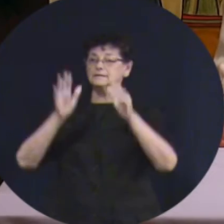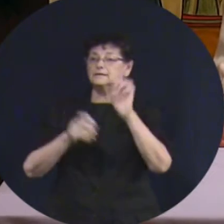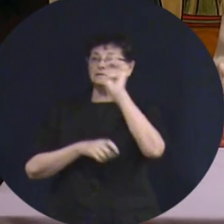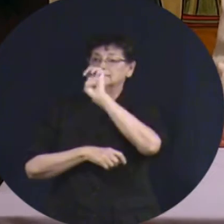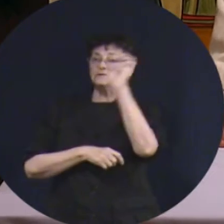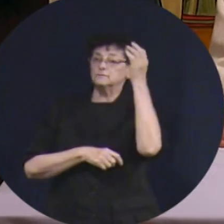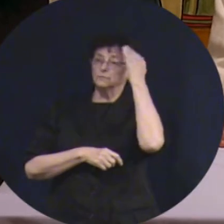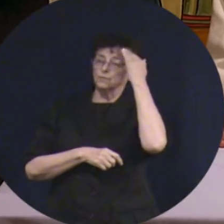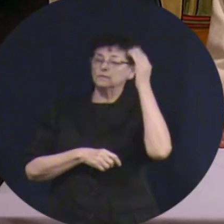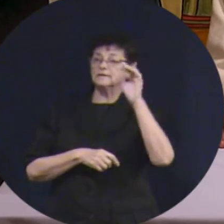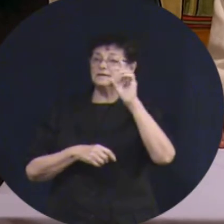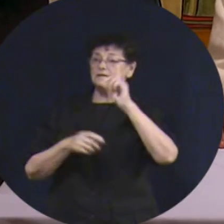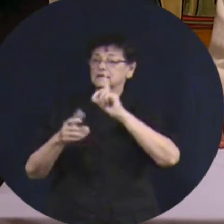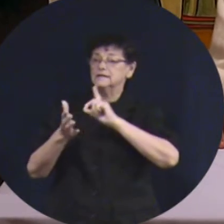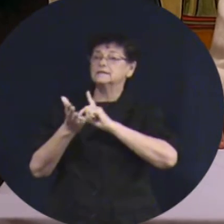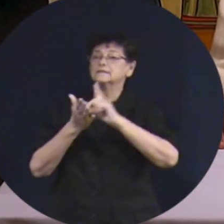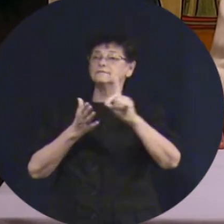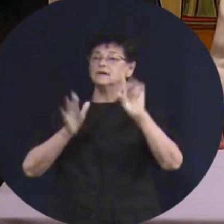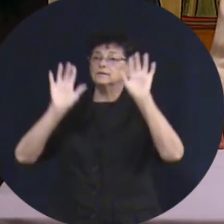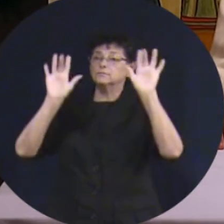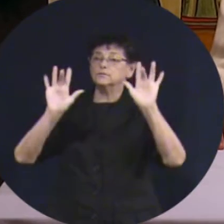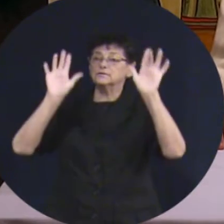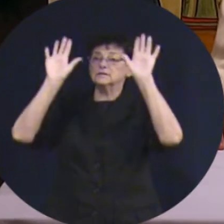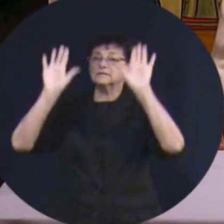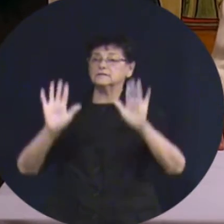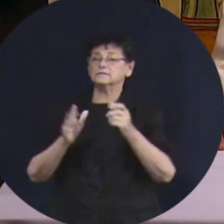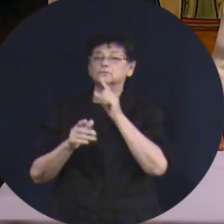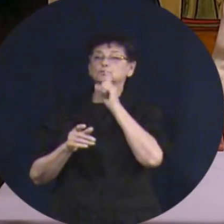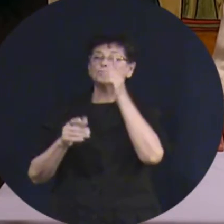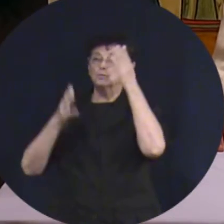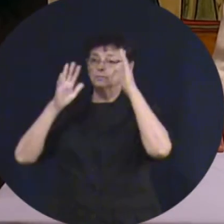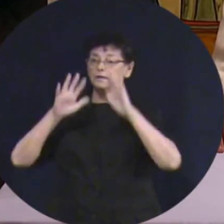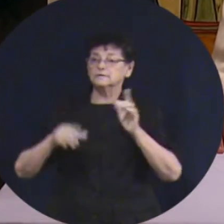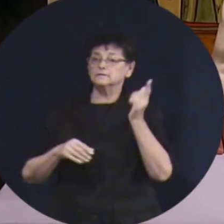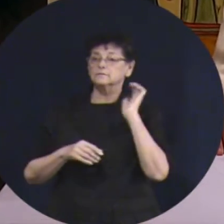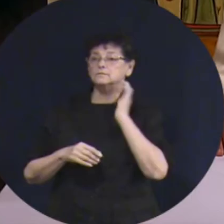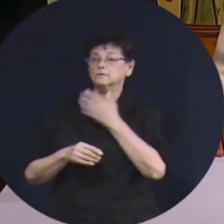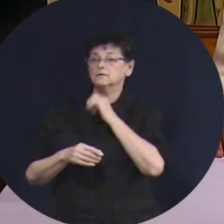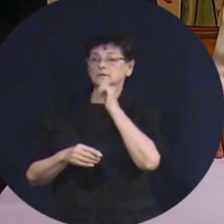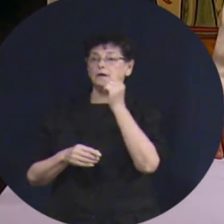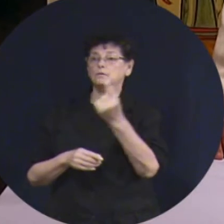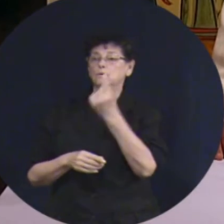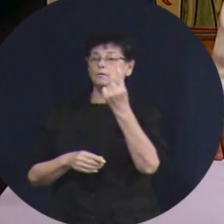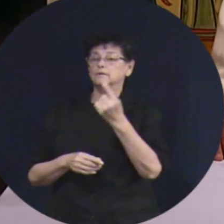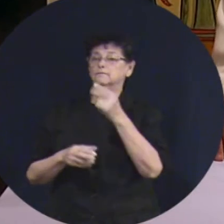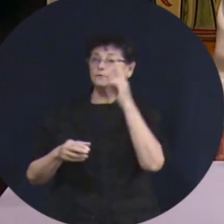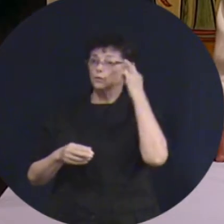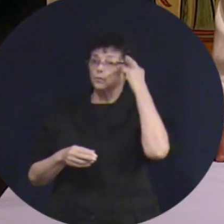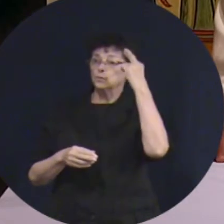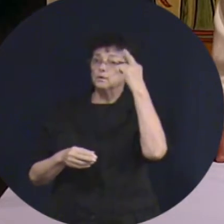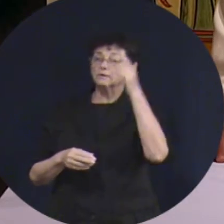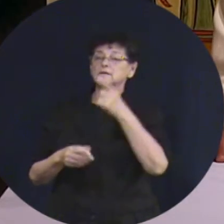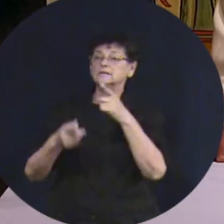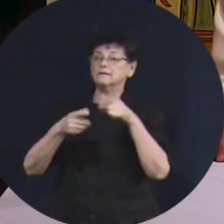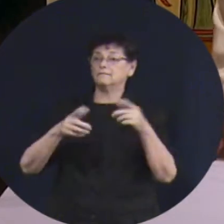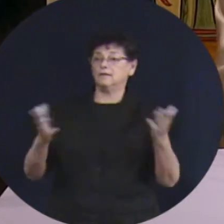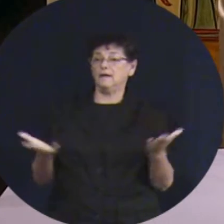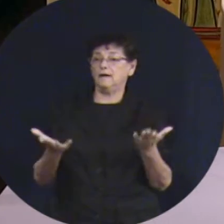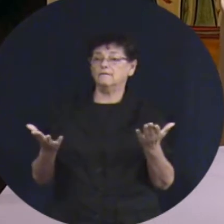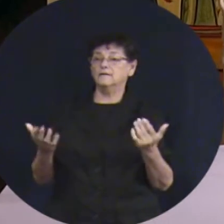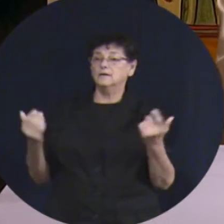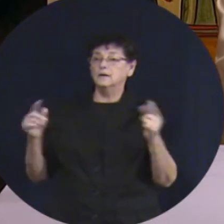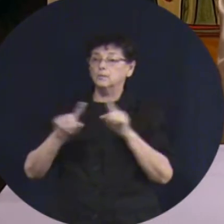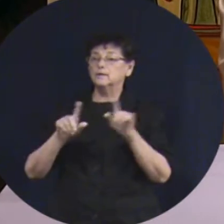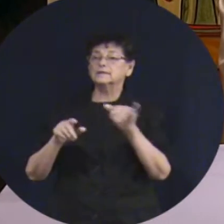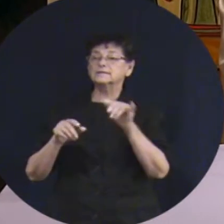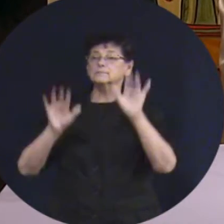known as Divine Mercy Sunday, a true blessing to us, not only for the reality that it entails, but also